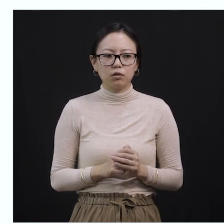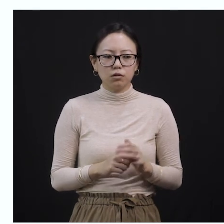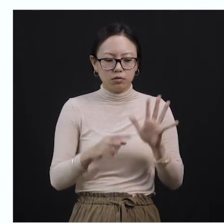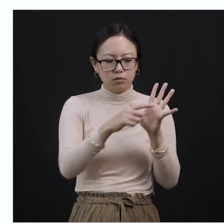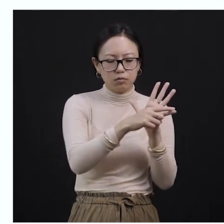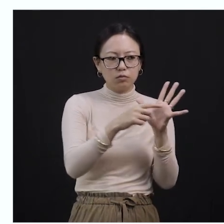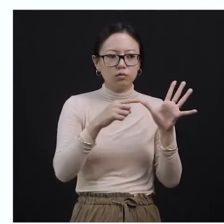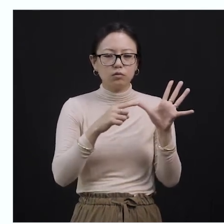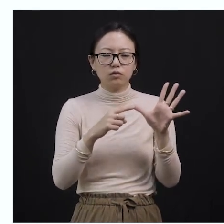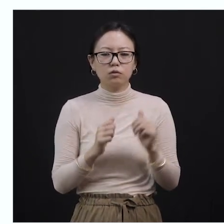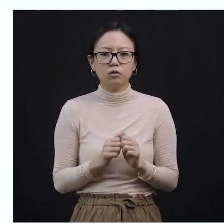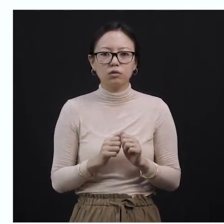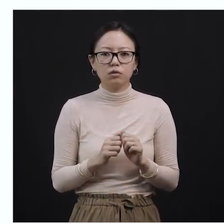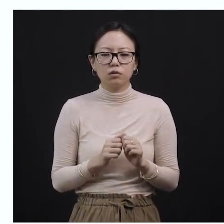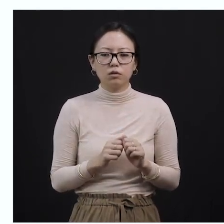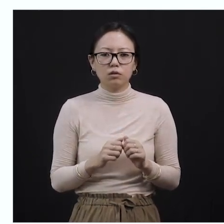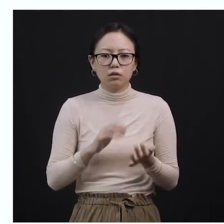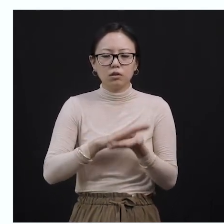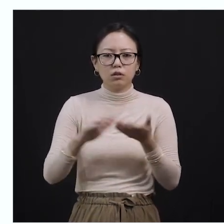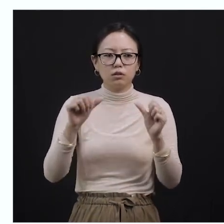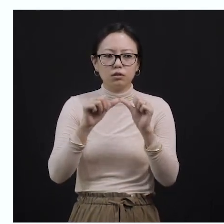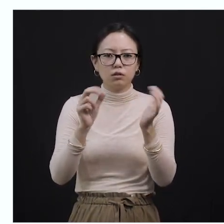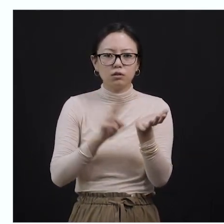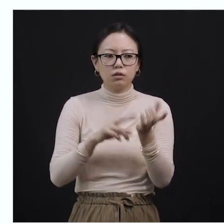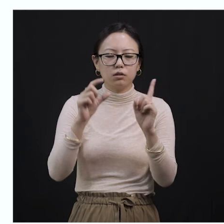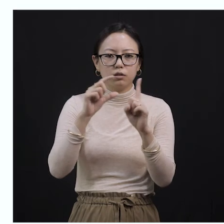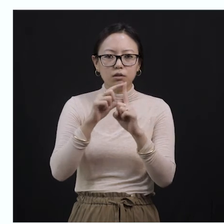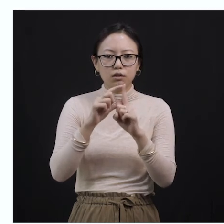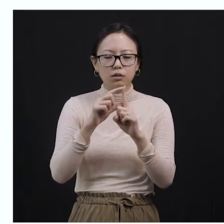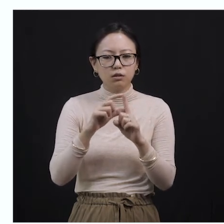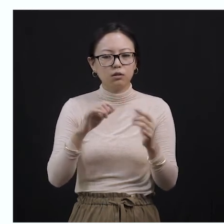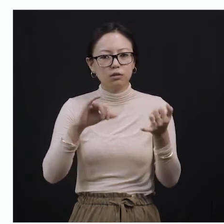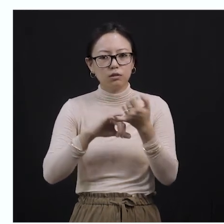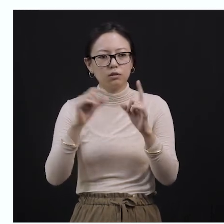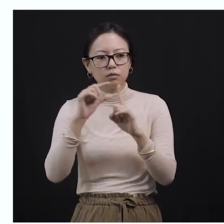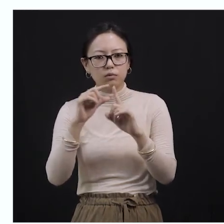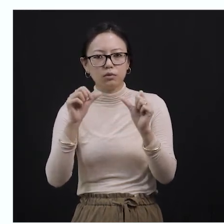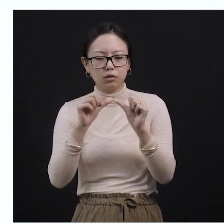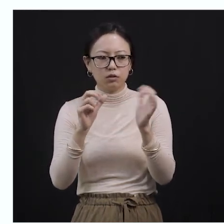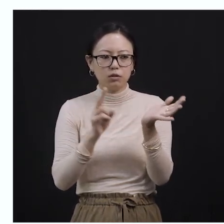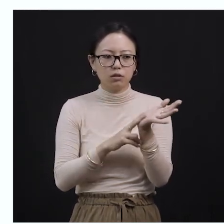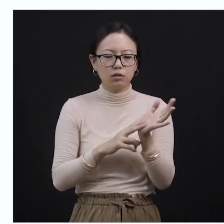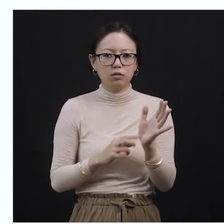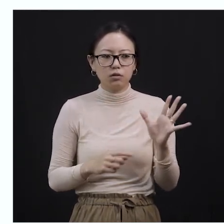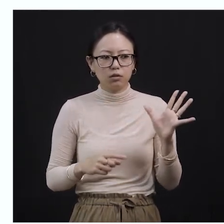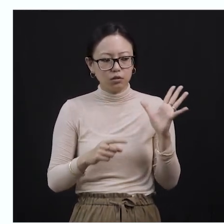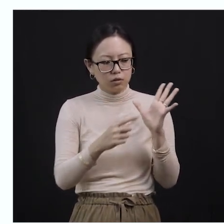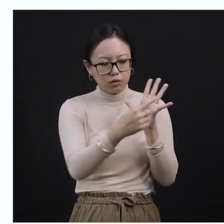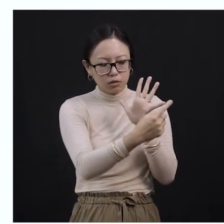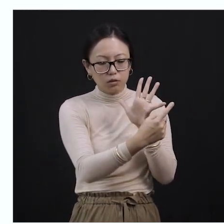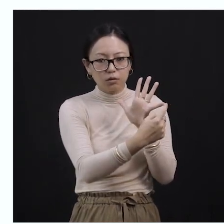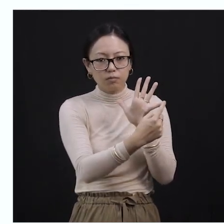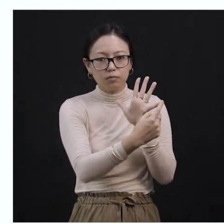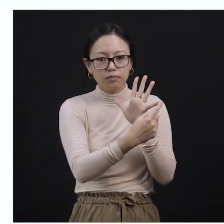span is how you spread out your hand in this manner. From the tip of your thumb to the tip of